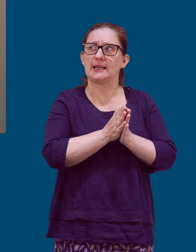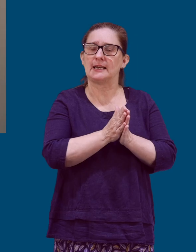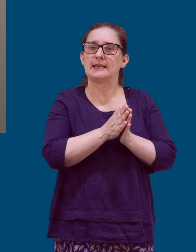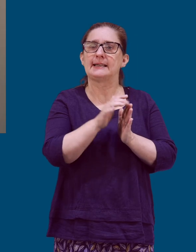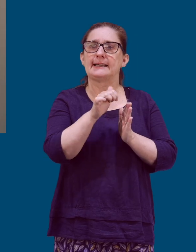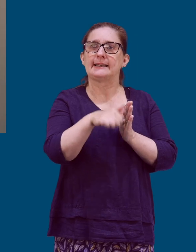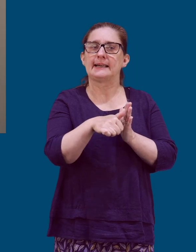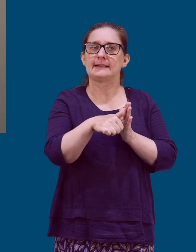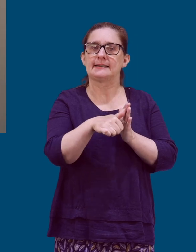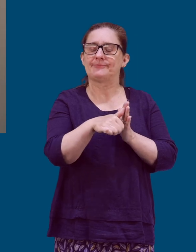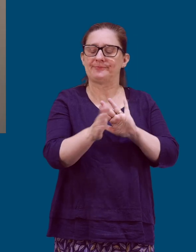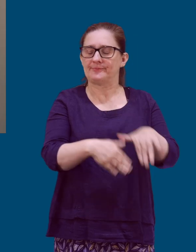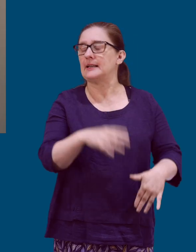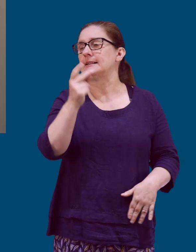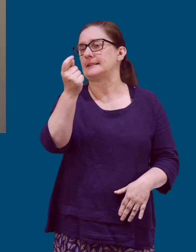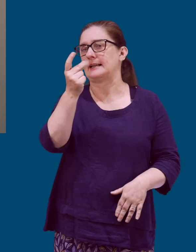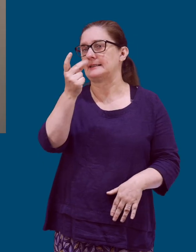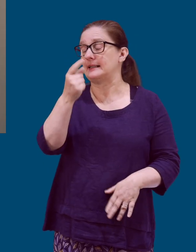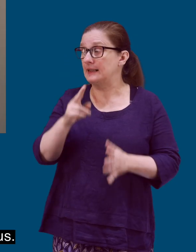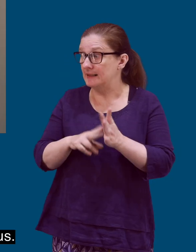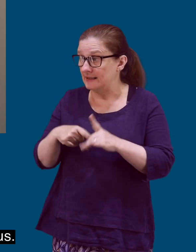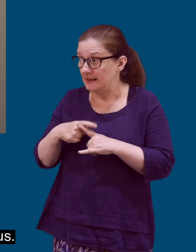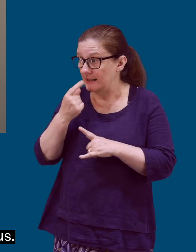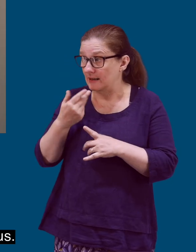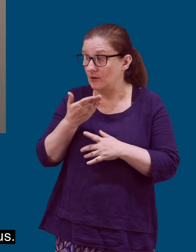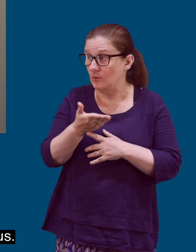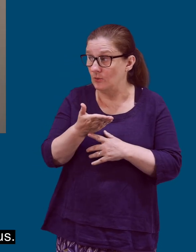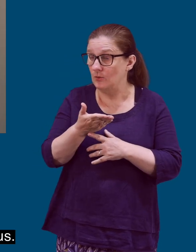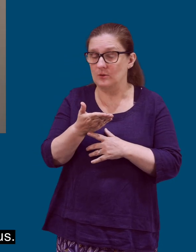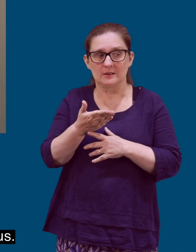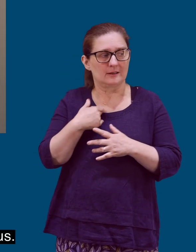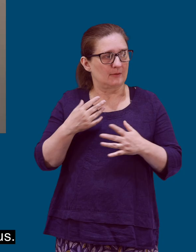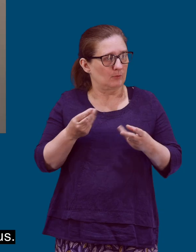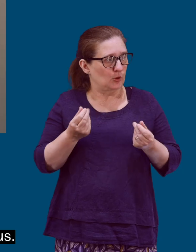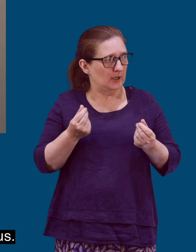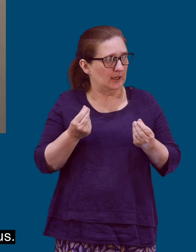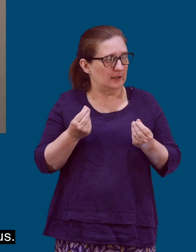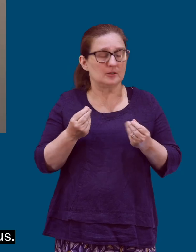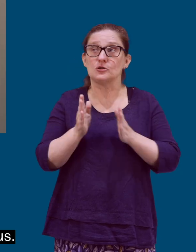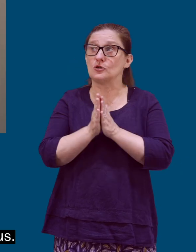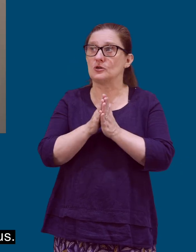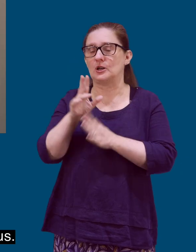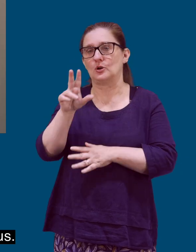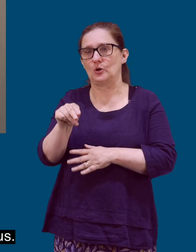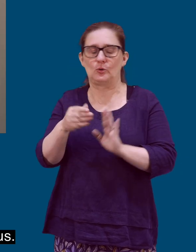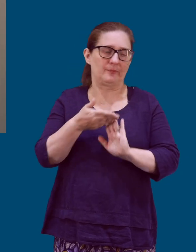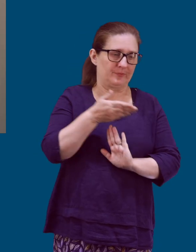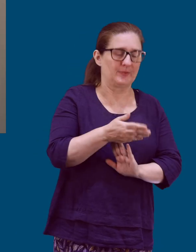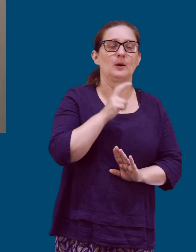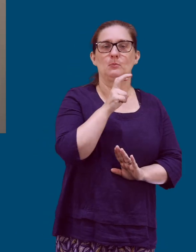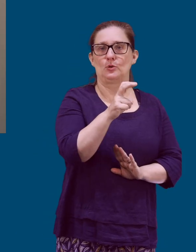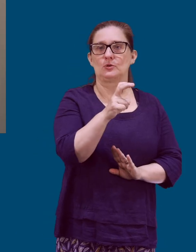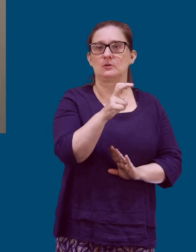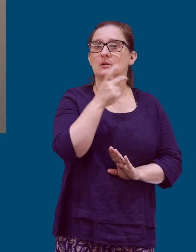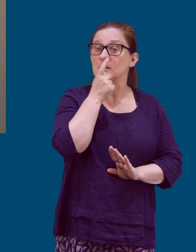Yes. Taxi? Can Nick take me? Do I have money? Is it Sunday? No. Bus? Can I